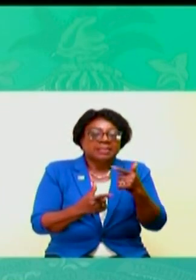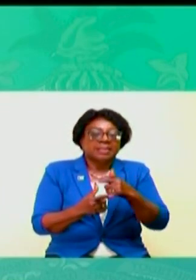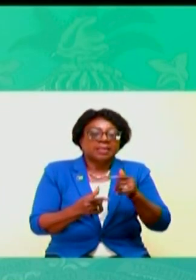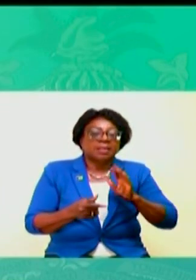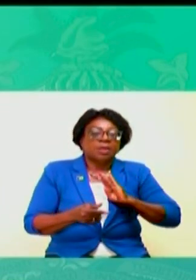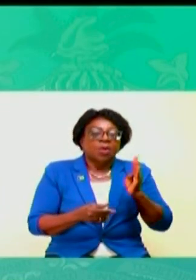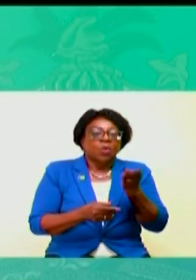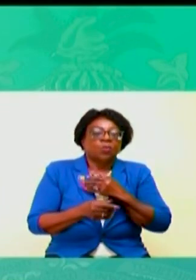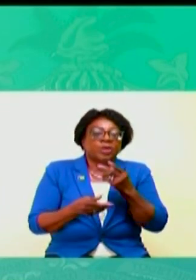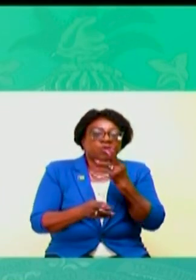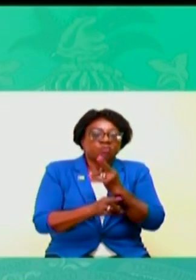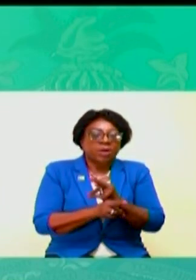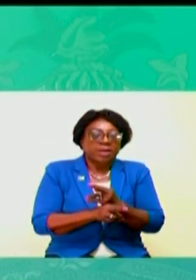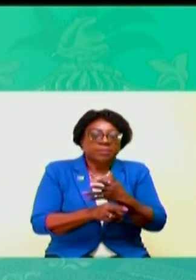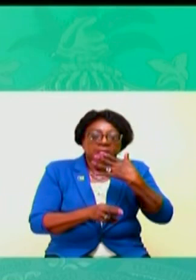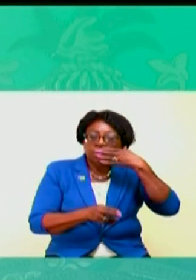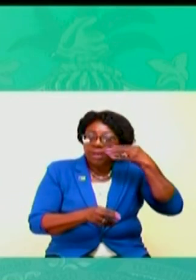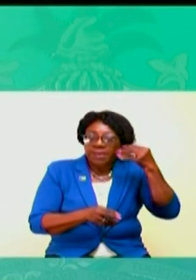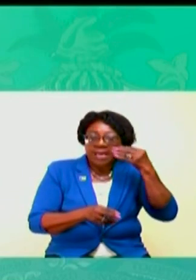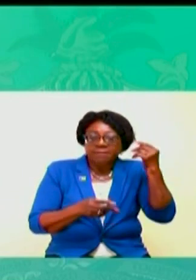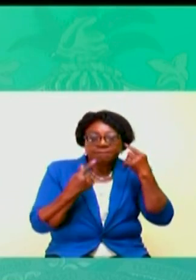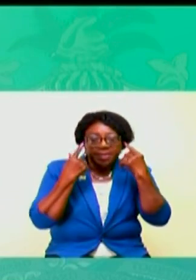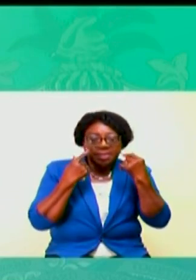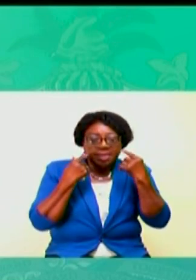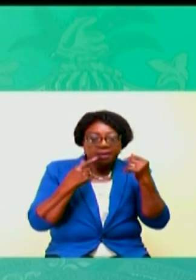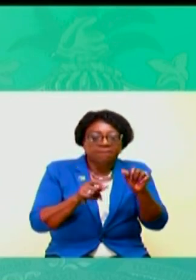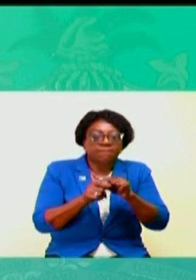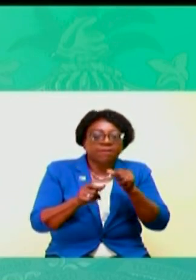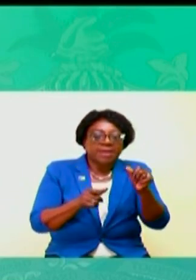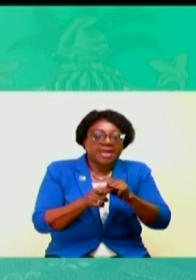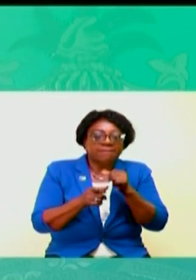wipe every tear from every eye.